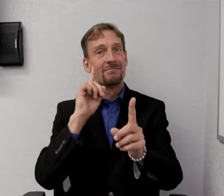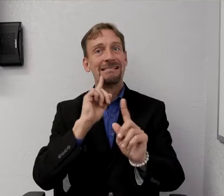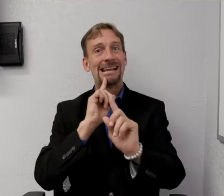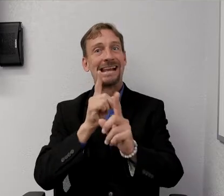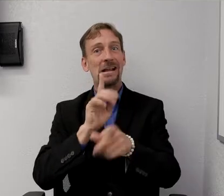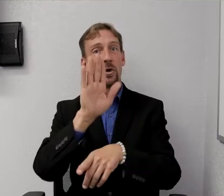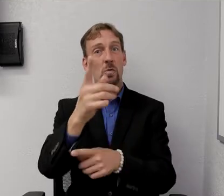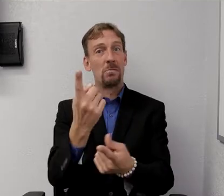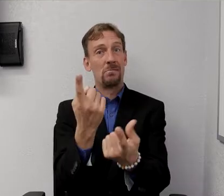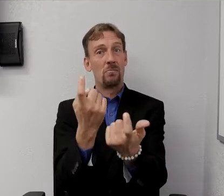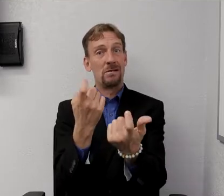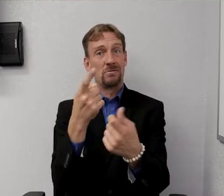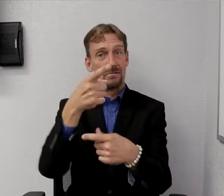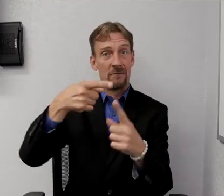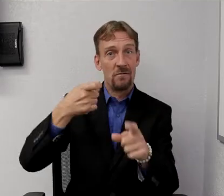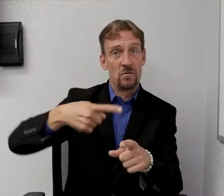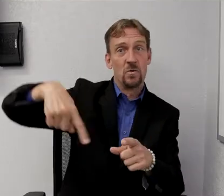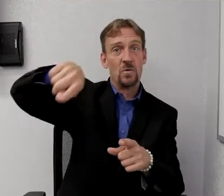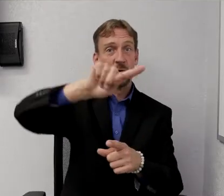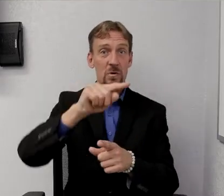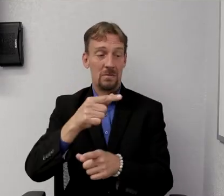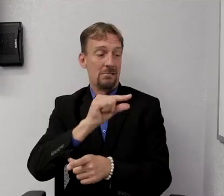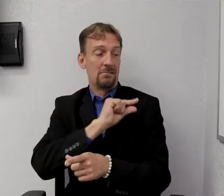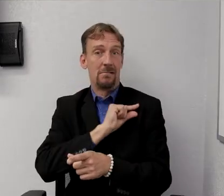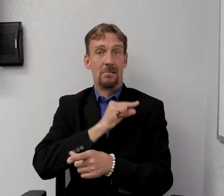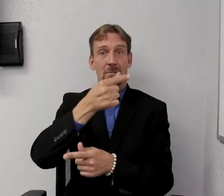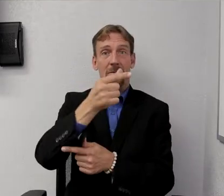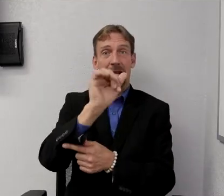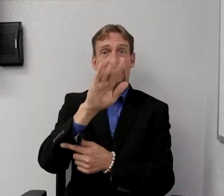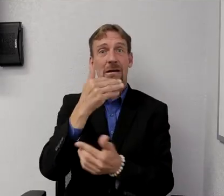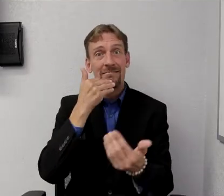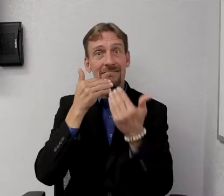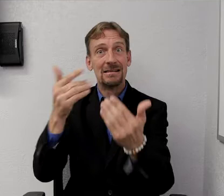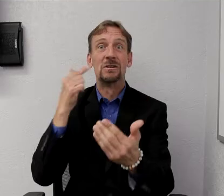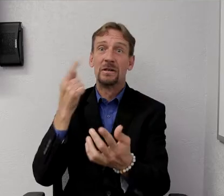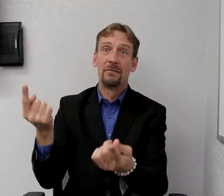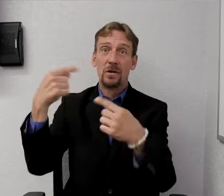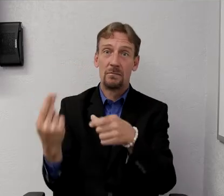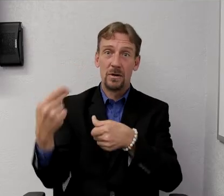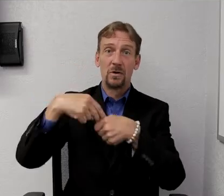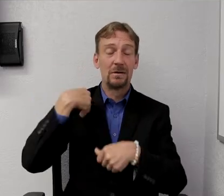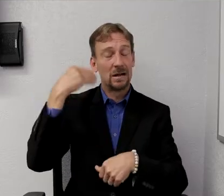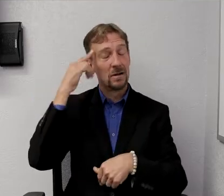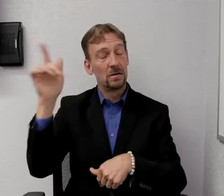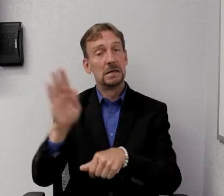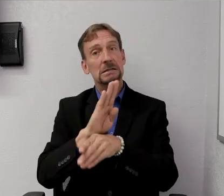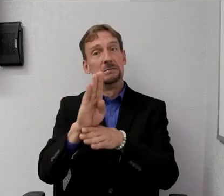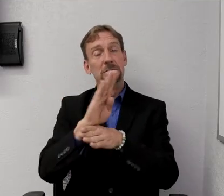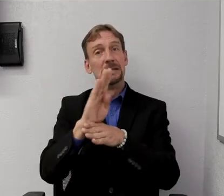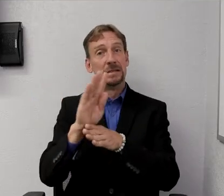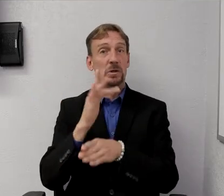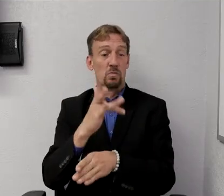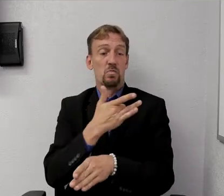or online. And so, Gary, thank you so much for joining me today. I know you're very busy, so we appreciate your time. So let's